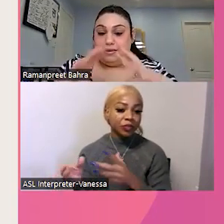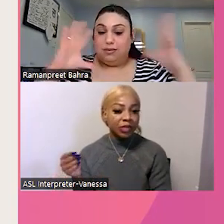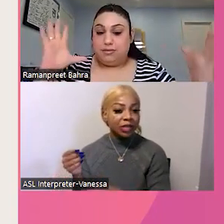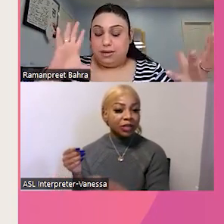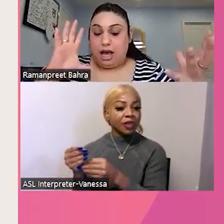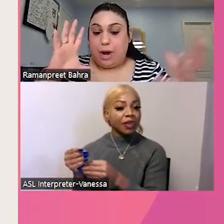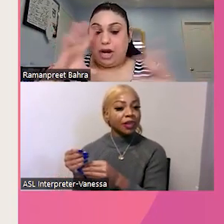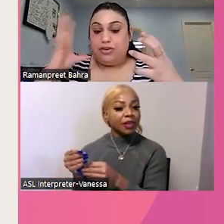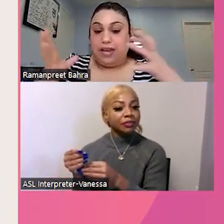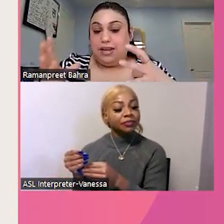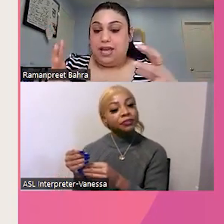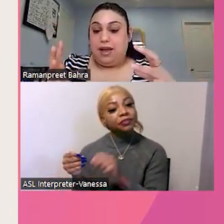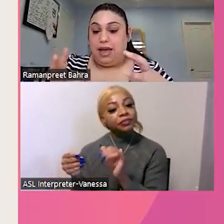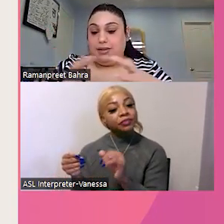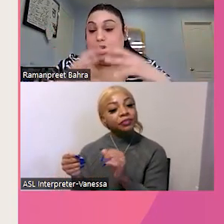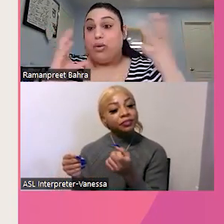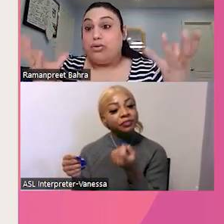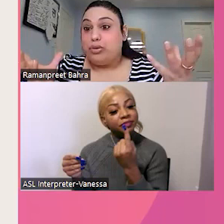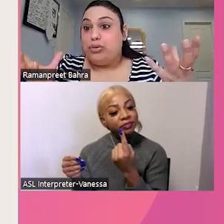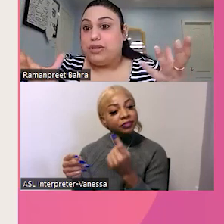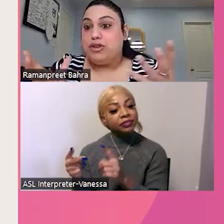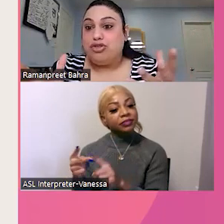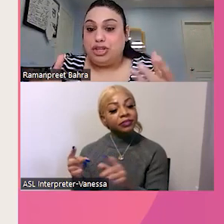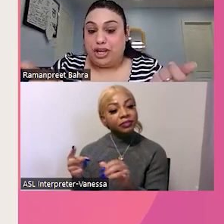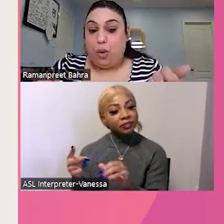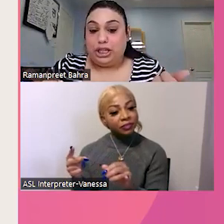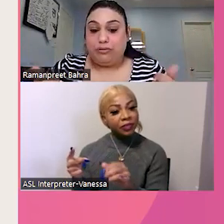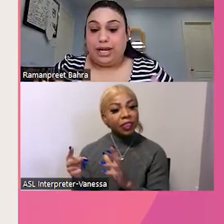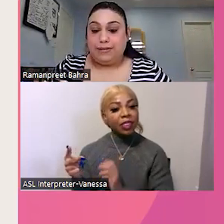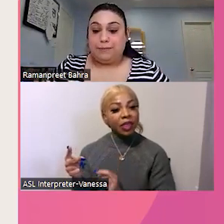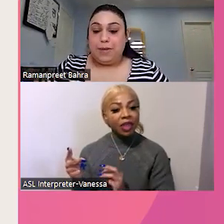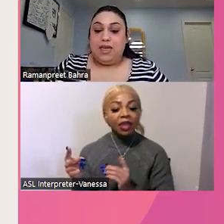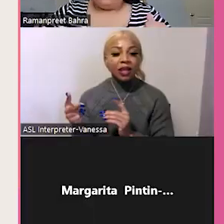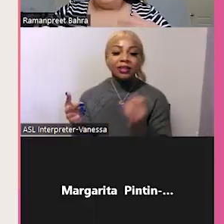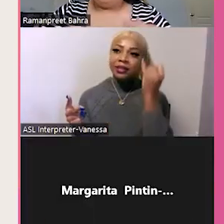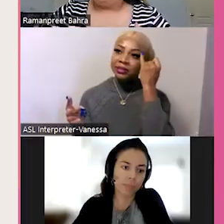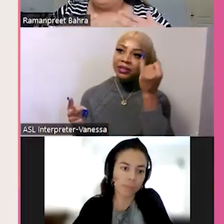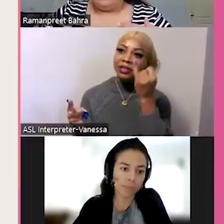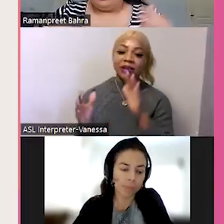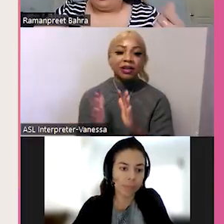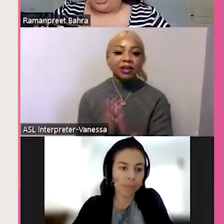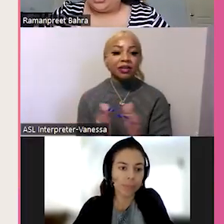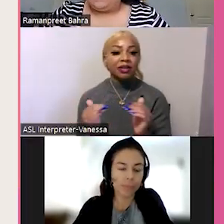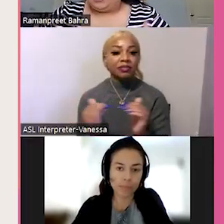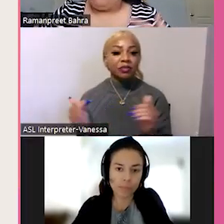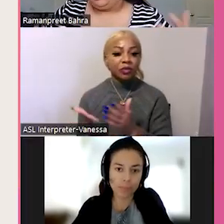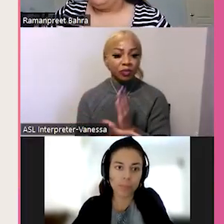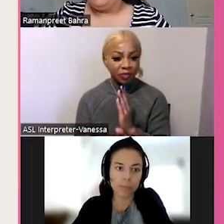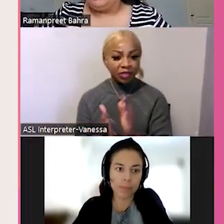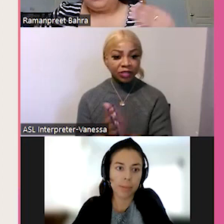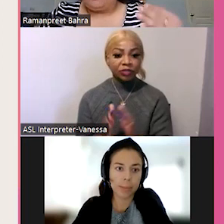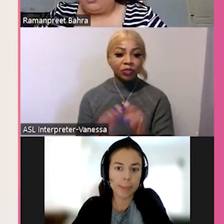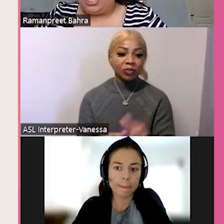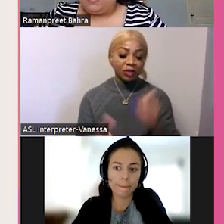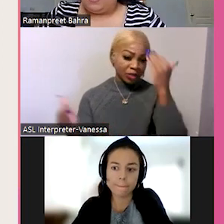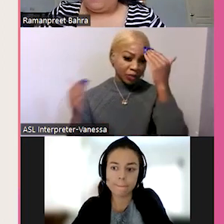that understanding, and then also this notion of equality rights. This also builds an awareness and education on